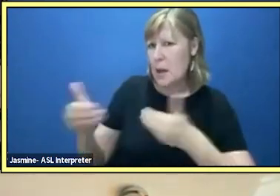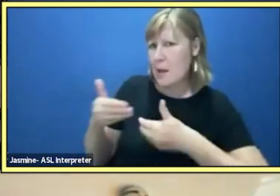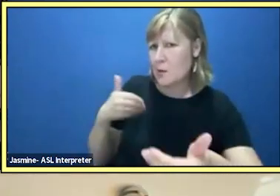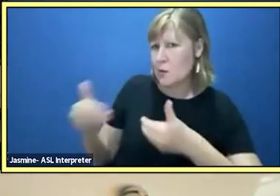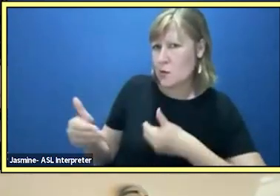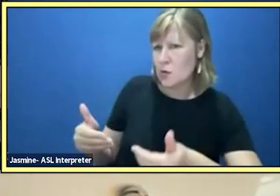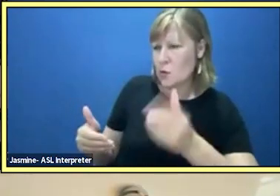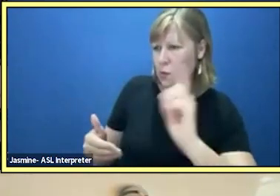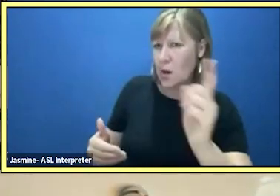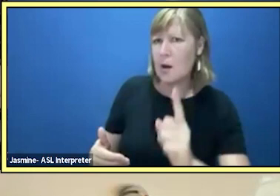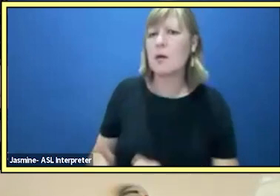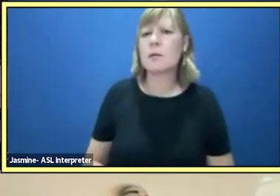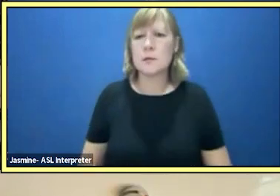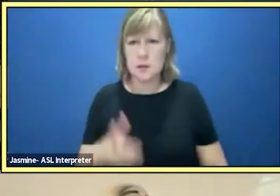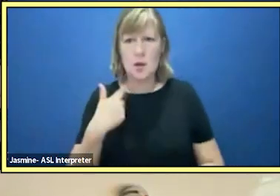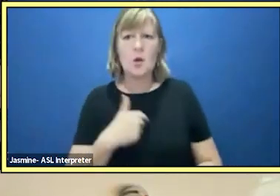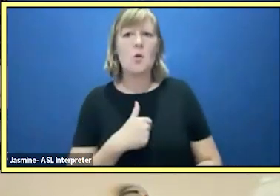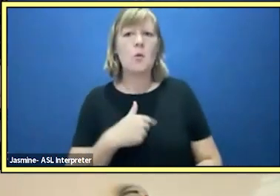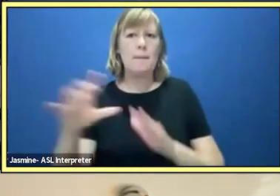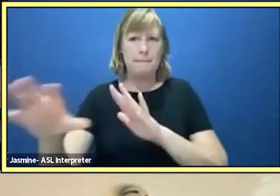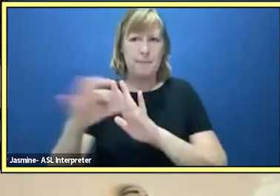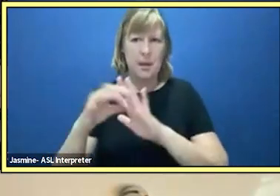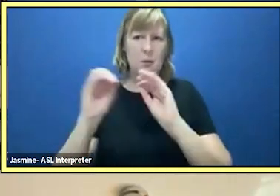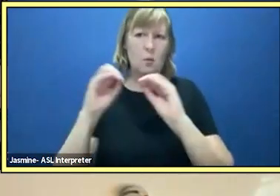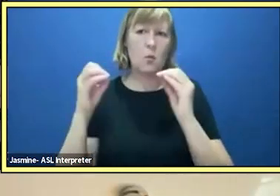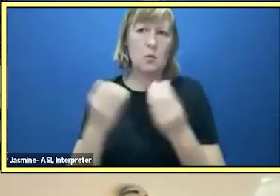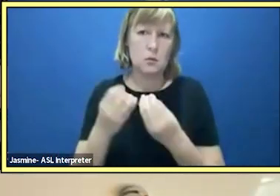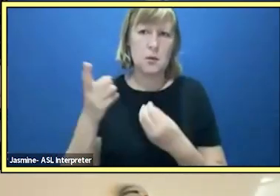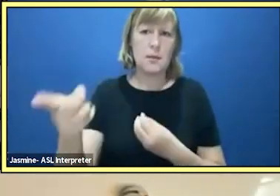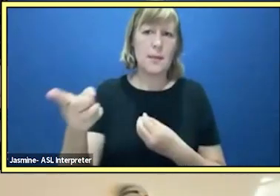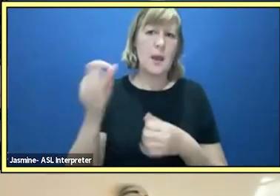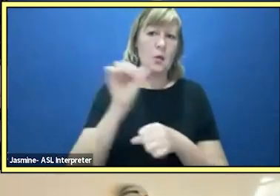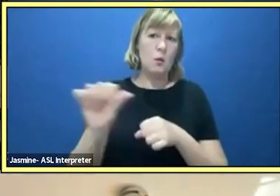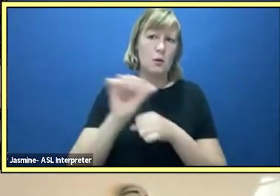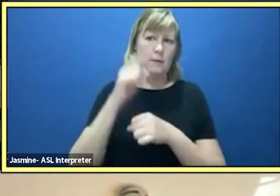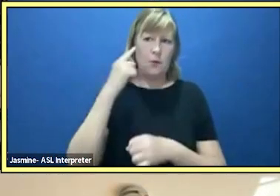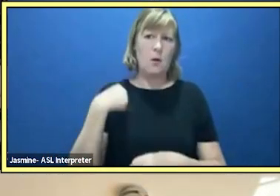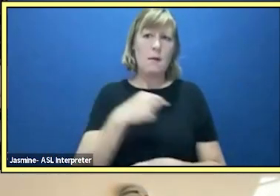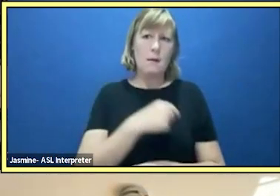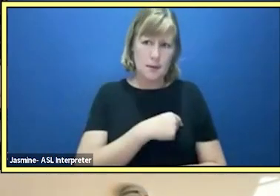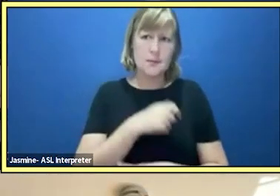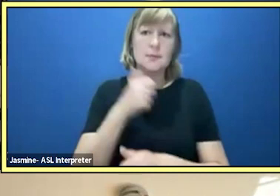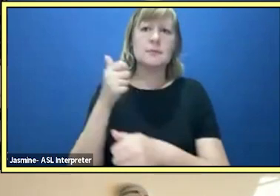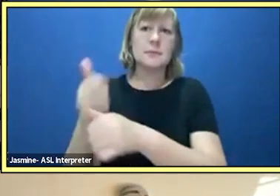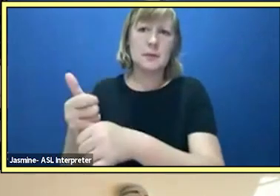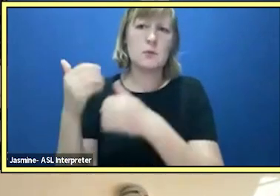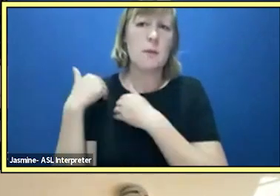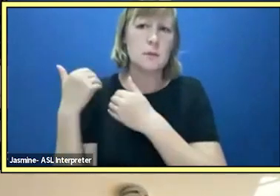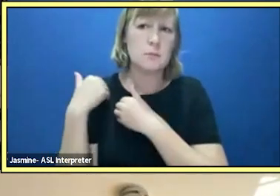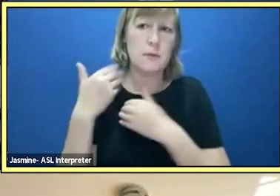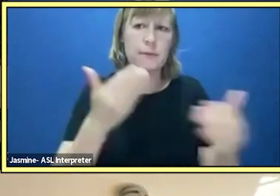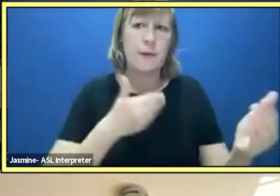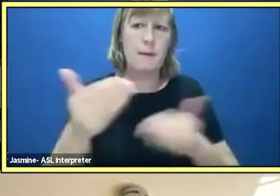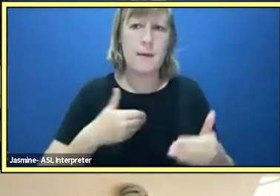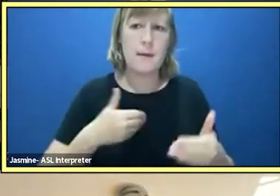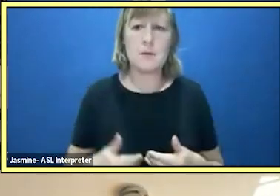us, they will be responsible for hiring staff. Is it only going to be like one agency who's going